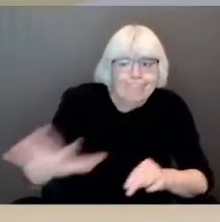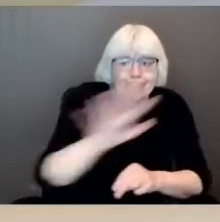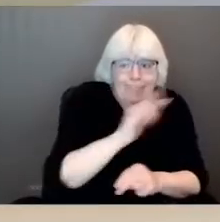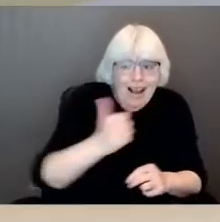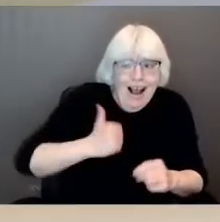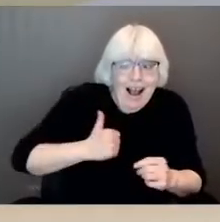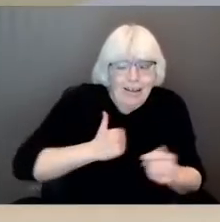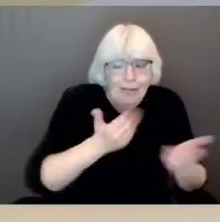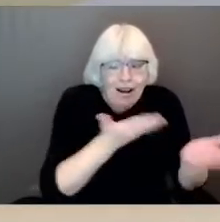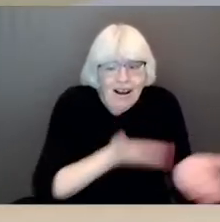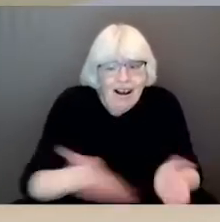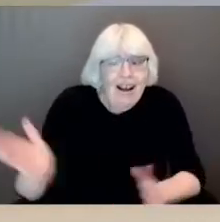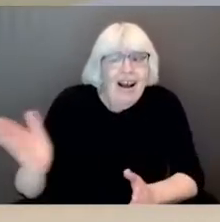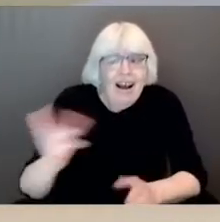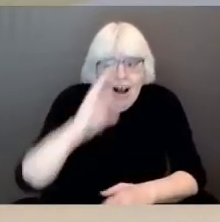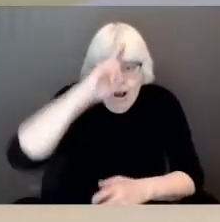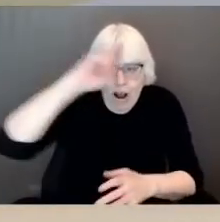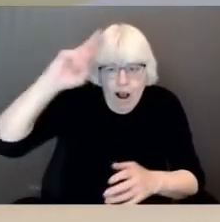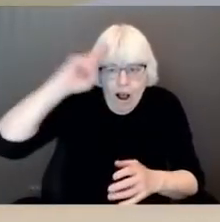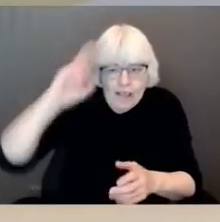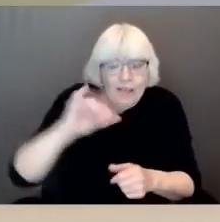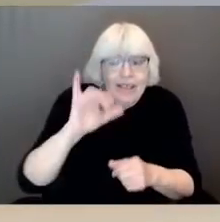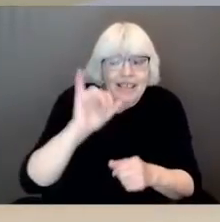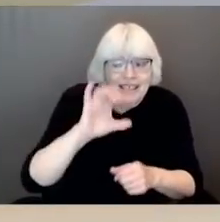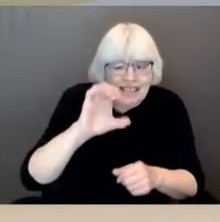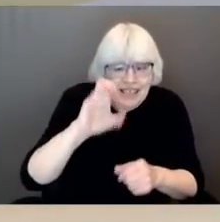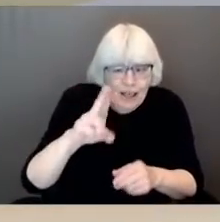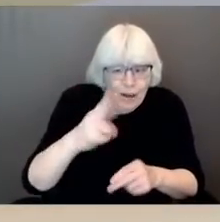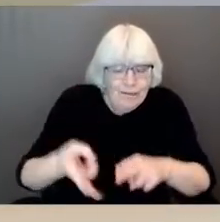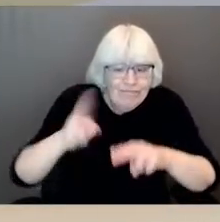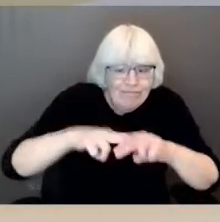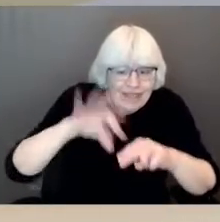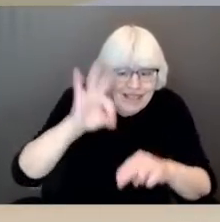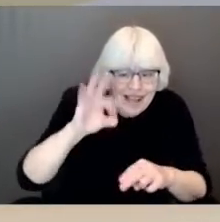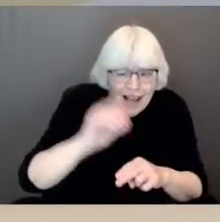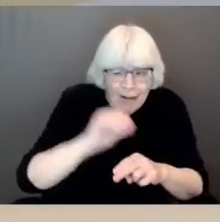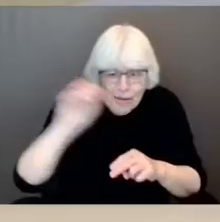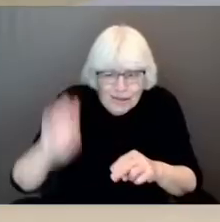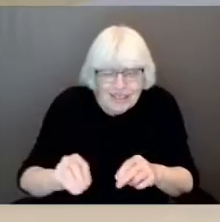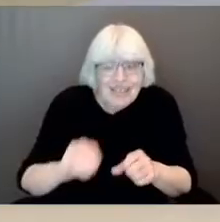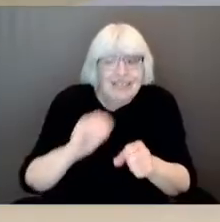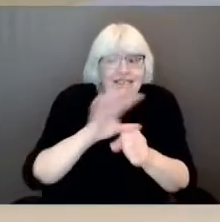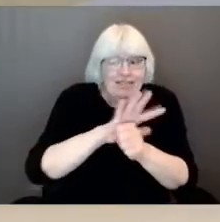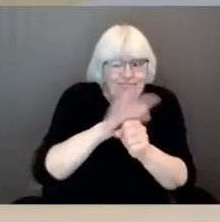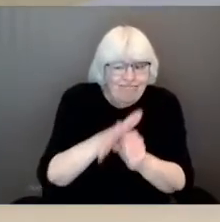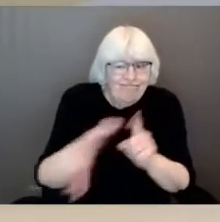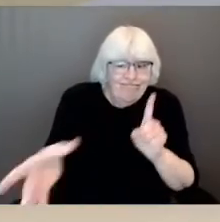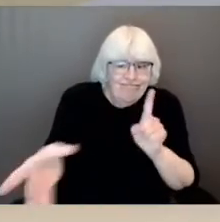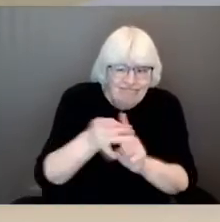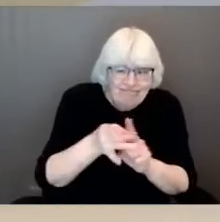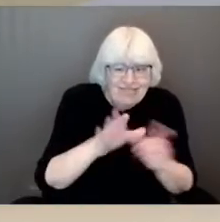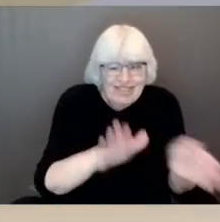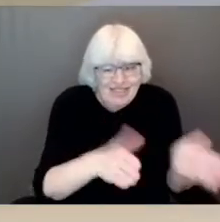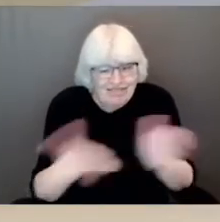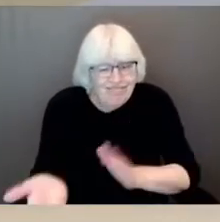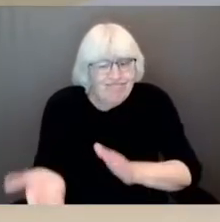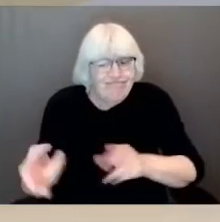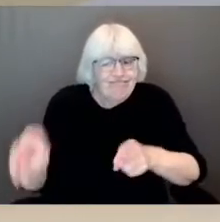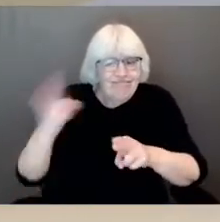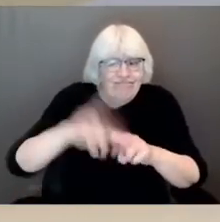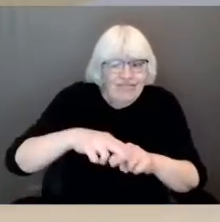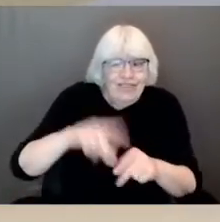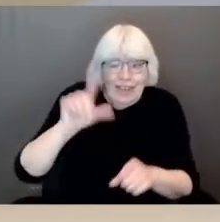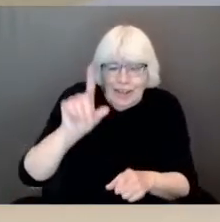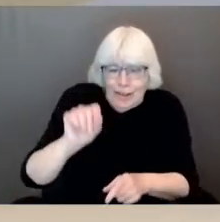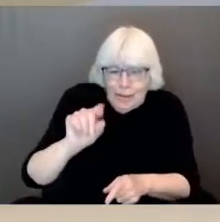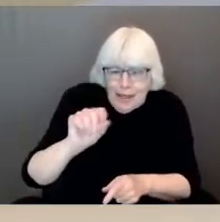up 9%. COVID-19 related deaths increased by 20%. As a country, we continue